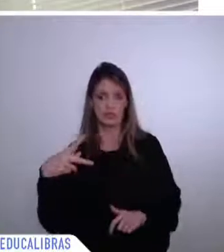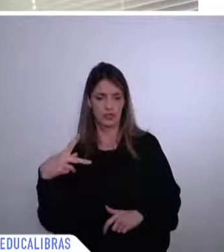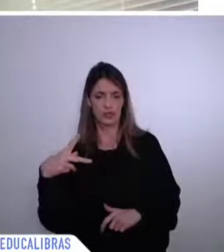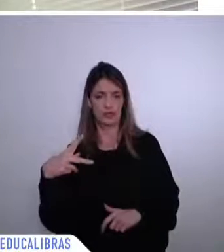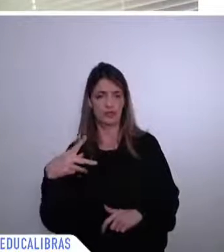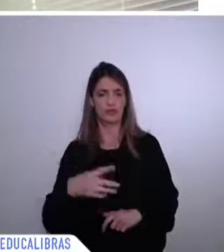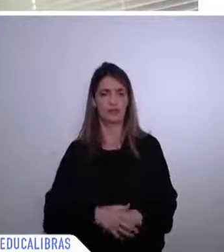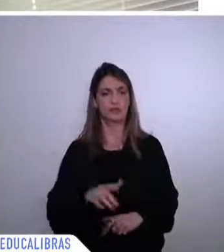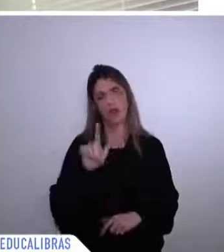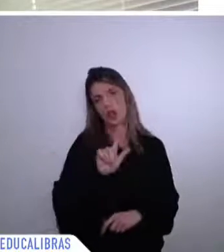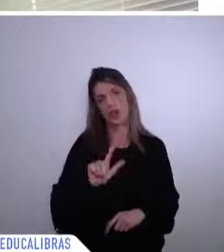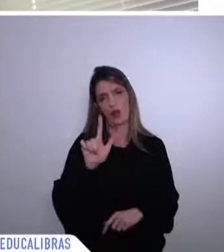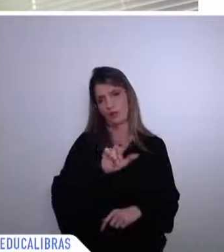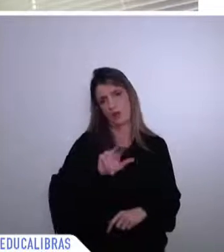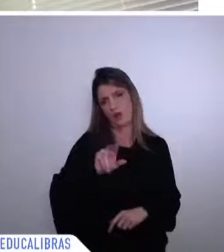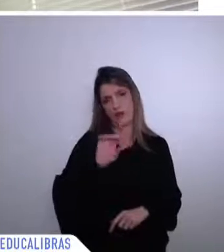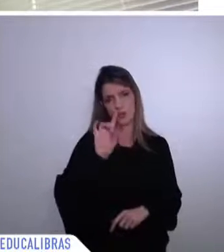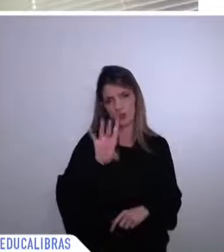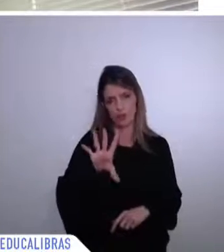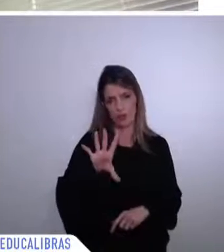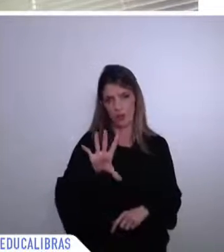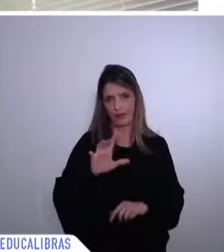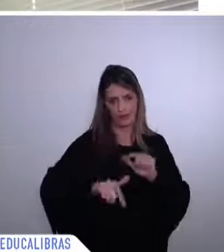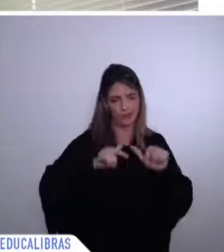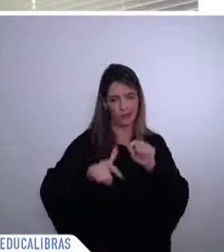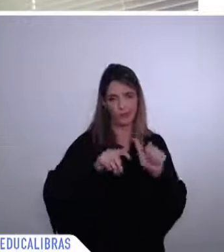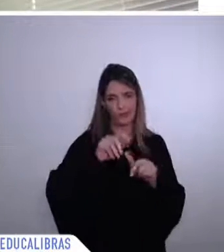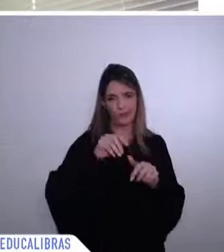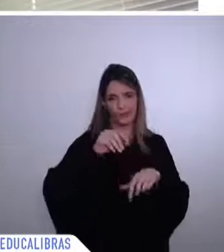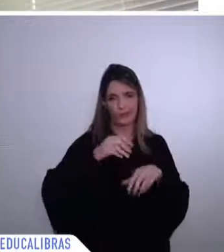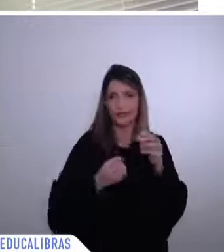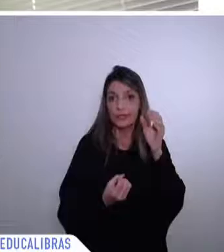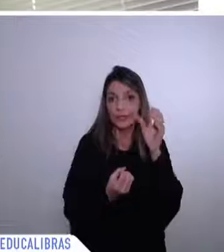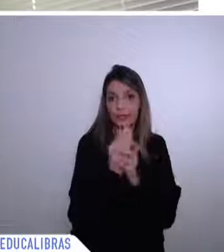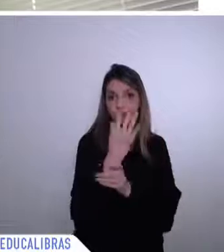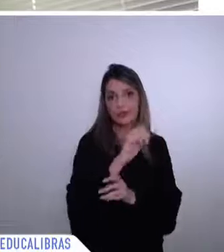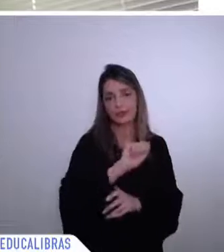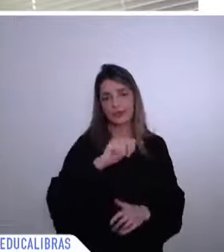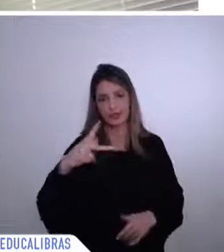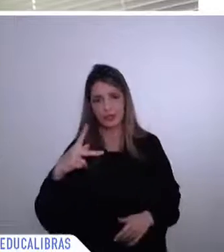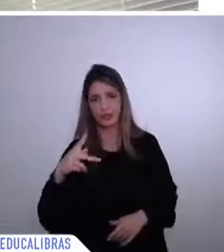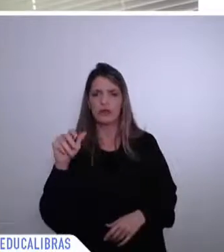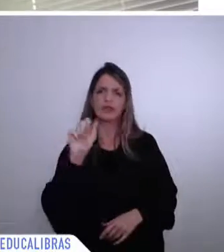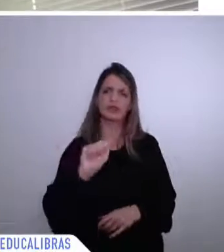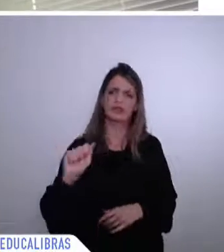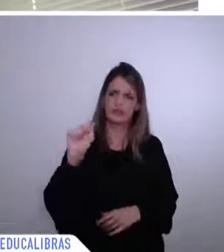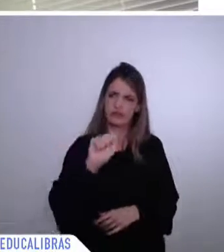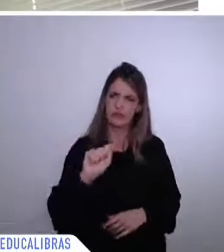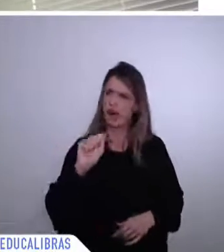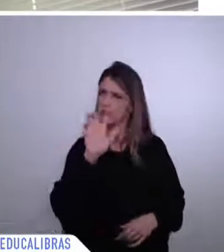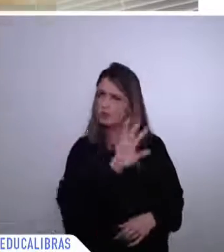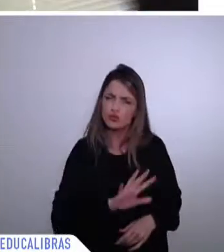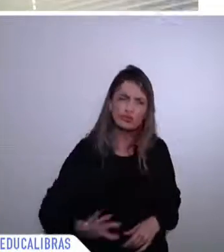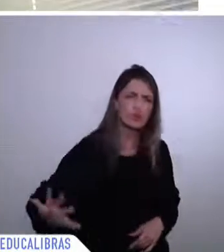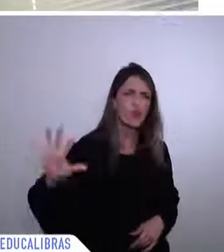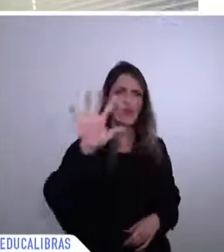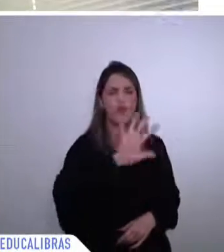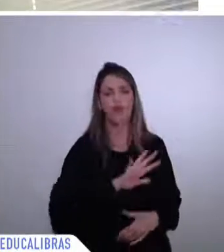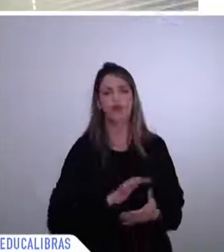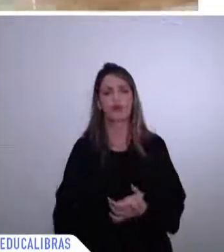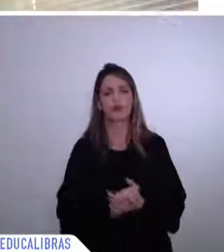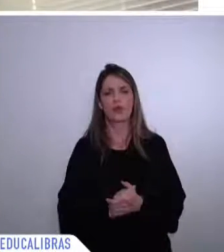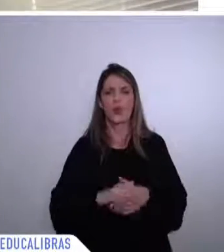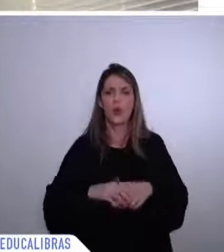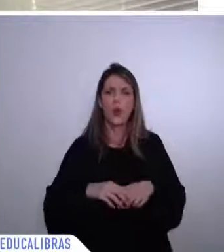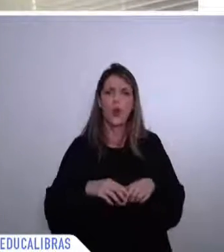reach these kind of workers. But of course, we're not talking about uh, app workers only. Any